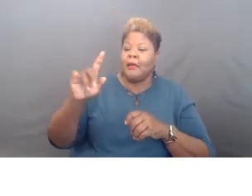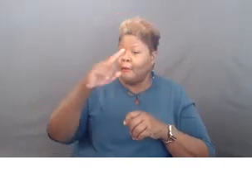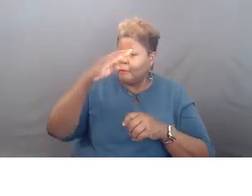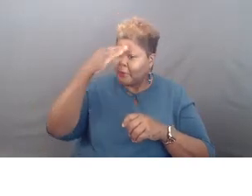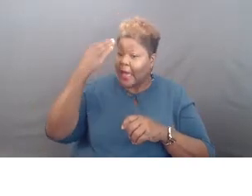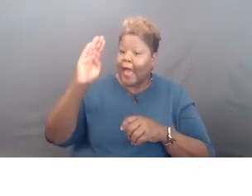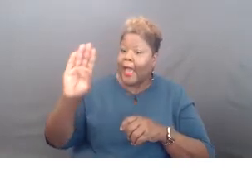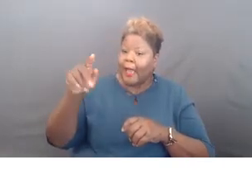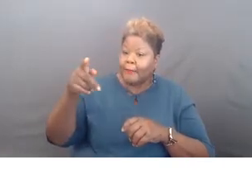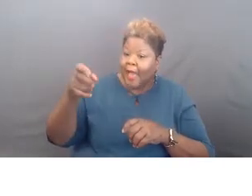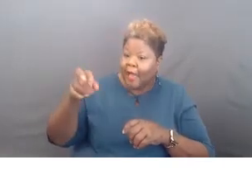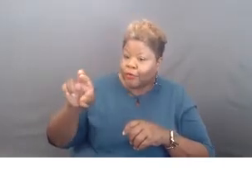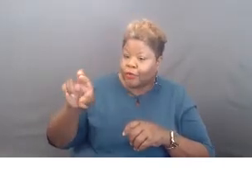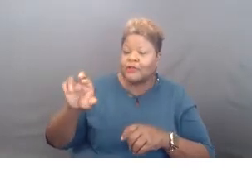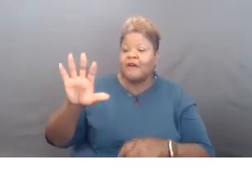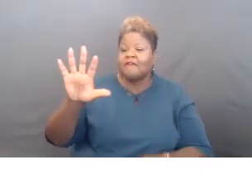the 504